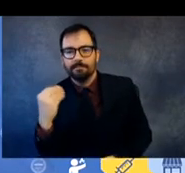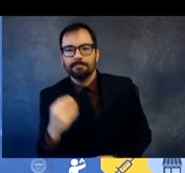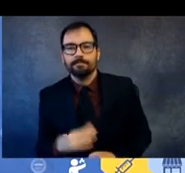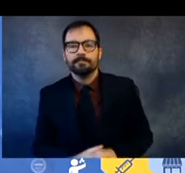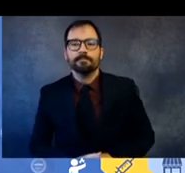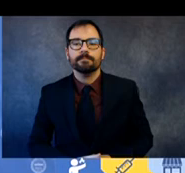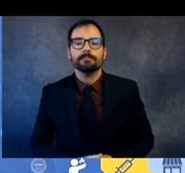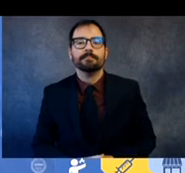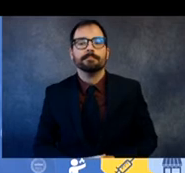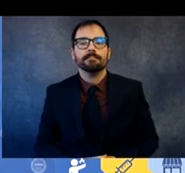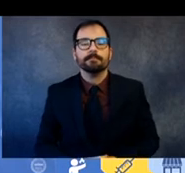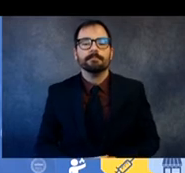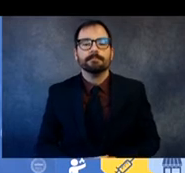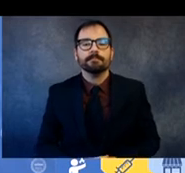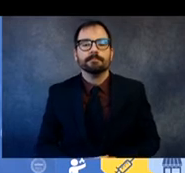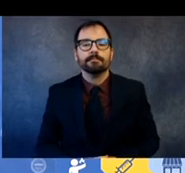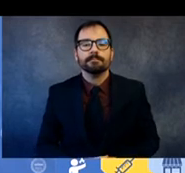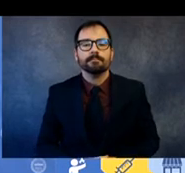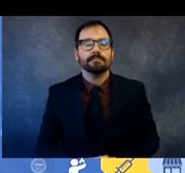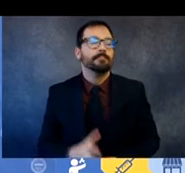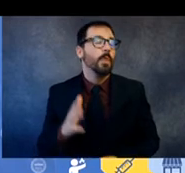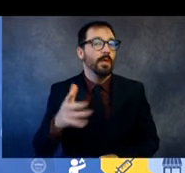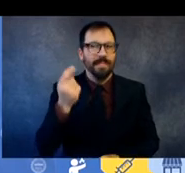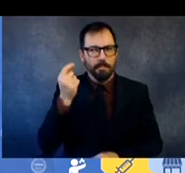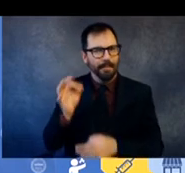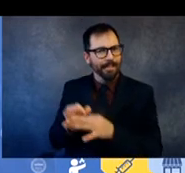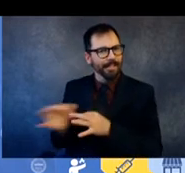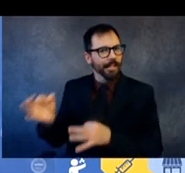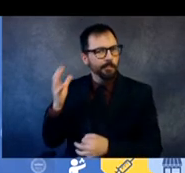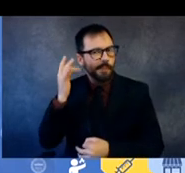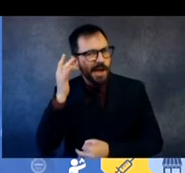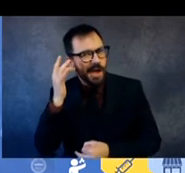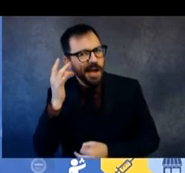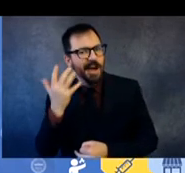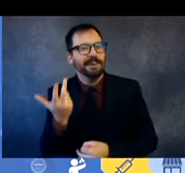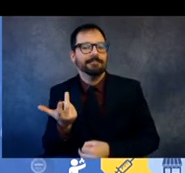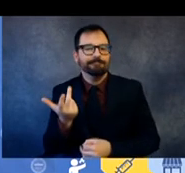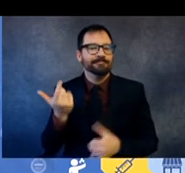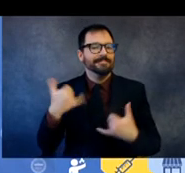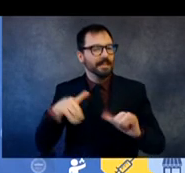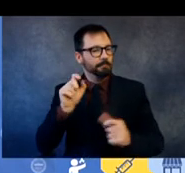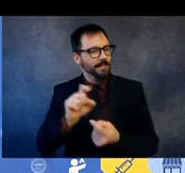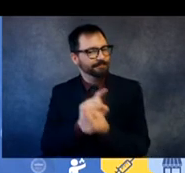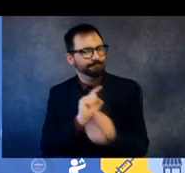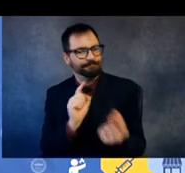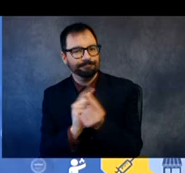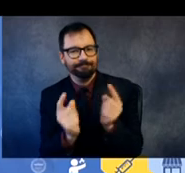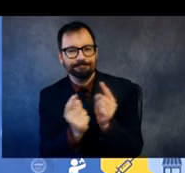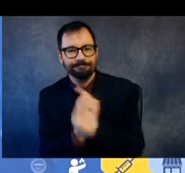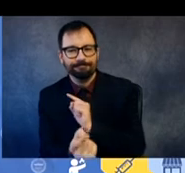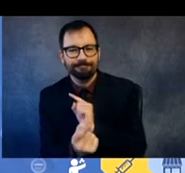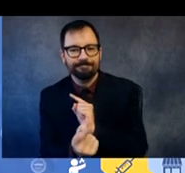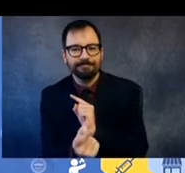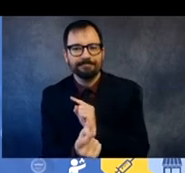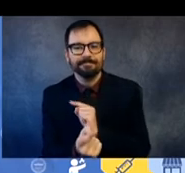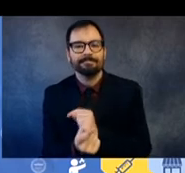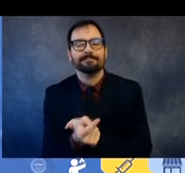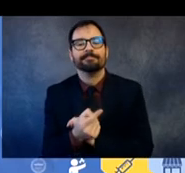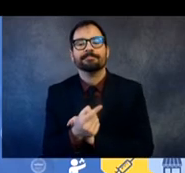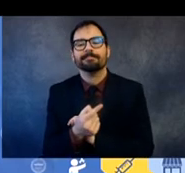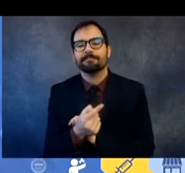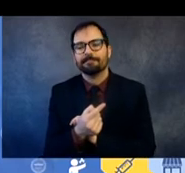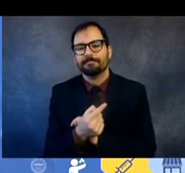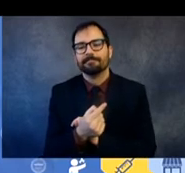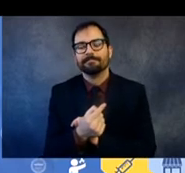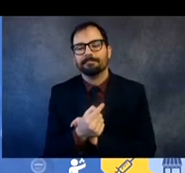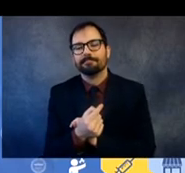Obviously, outdoor dining still has to have social distancing related to it. And so as we start to open up and ask restaurants to have plans, there's just